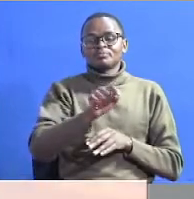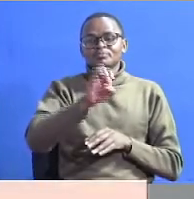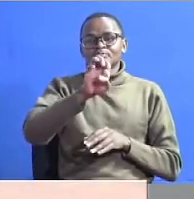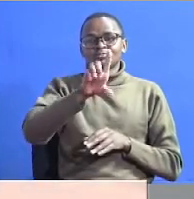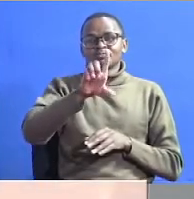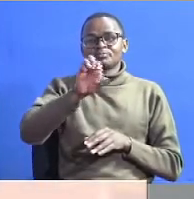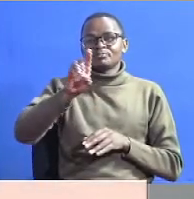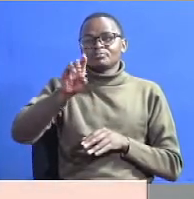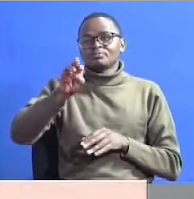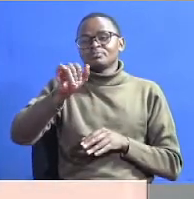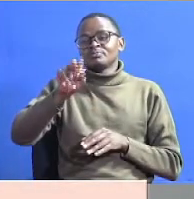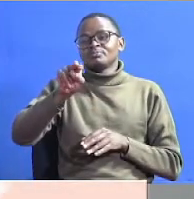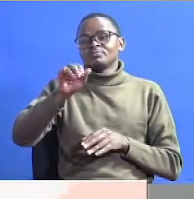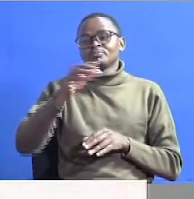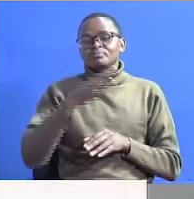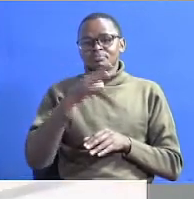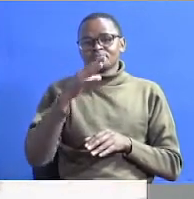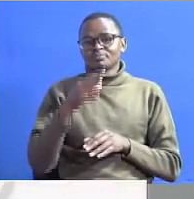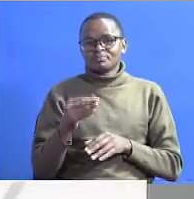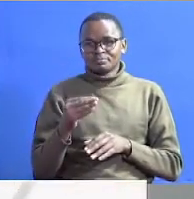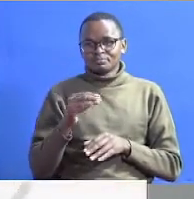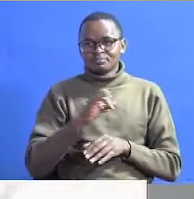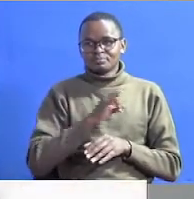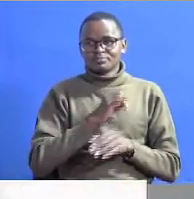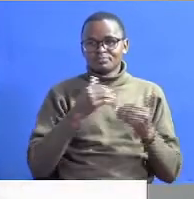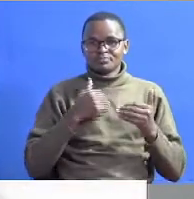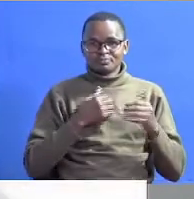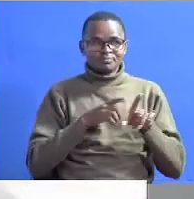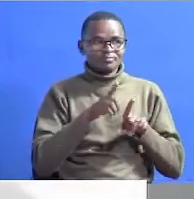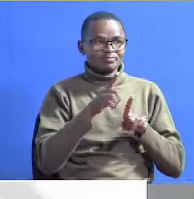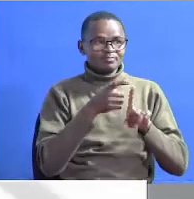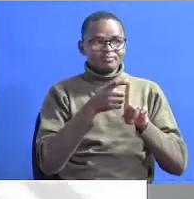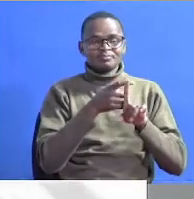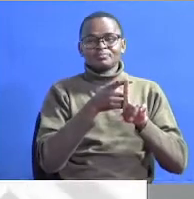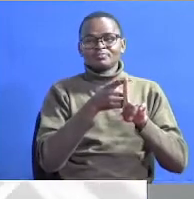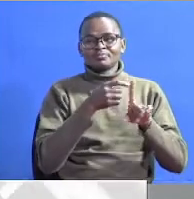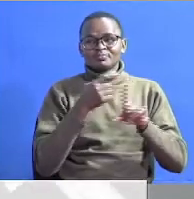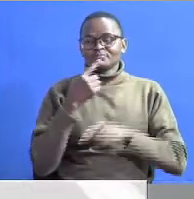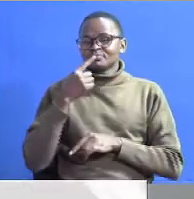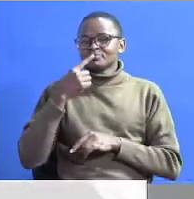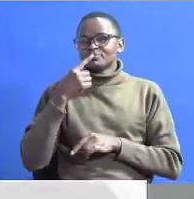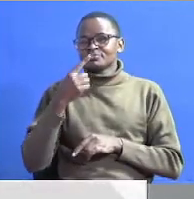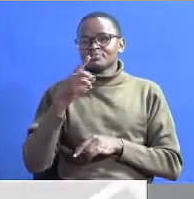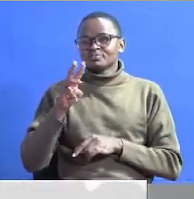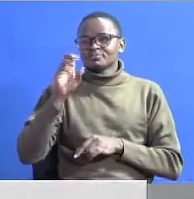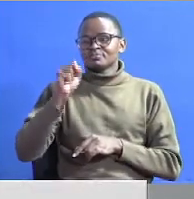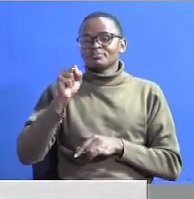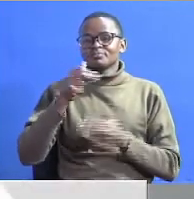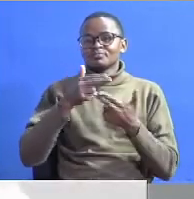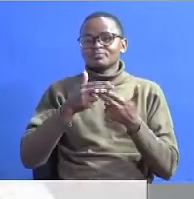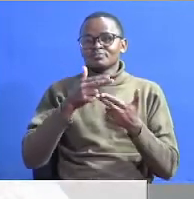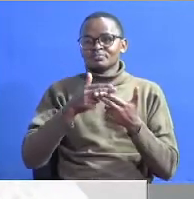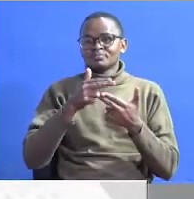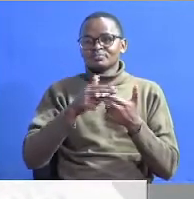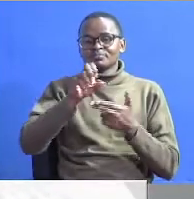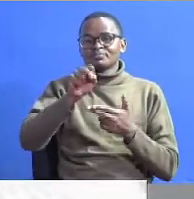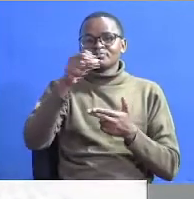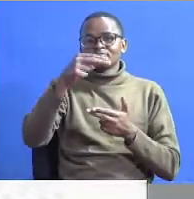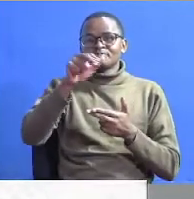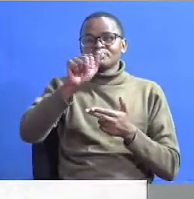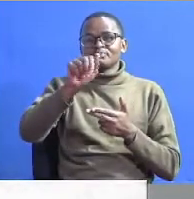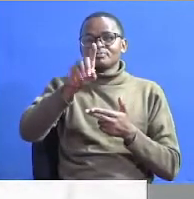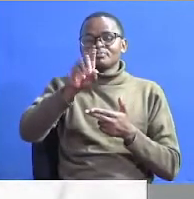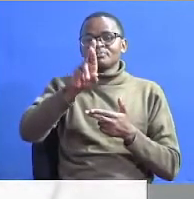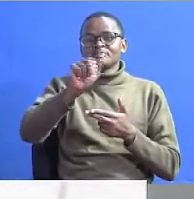Ravine constituency, and I have traveled all the way, as you have said. I was named Shadrack